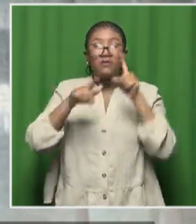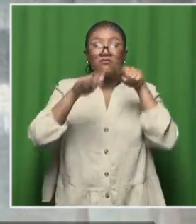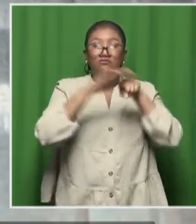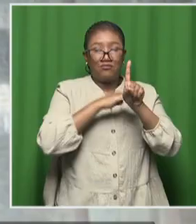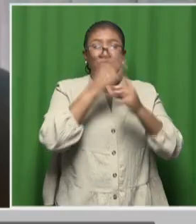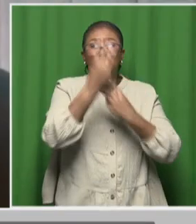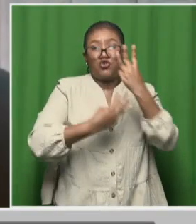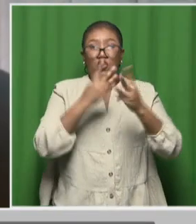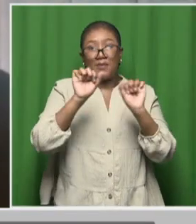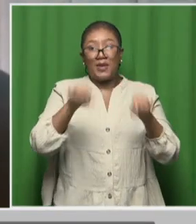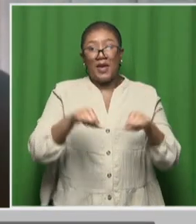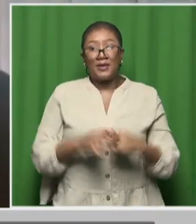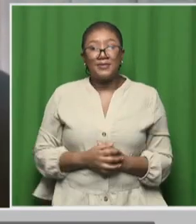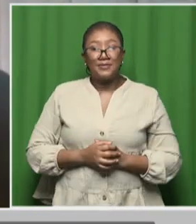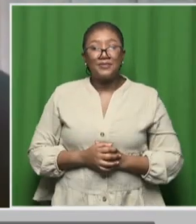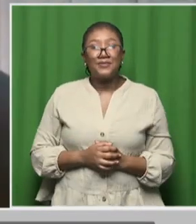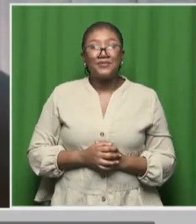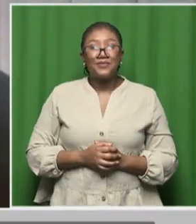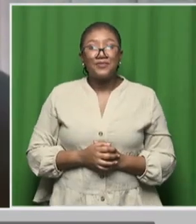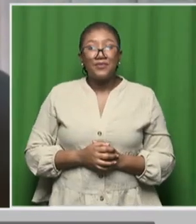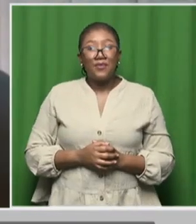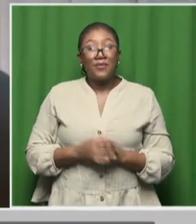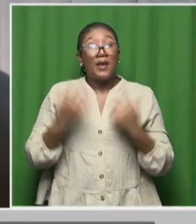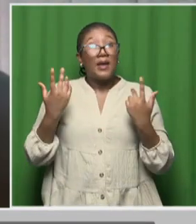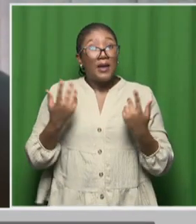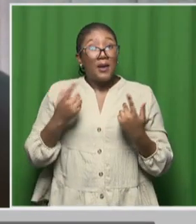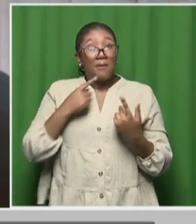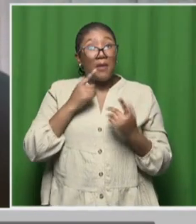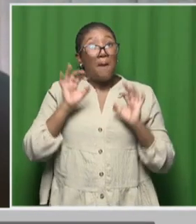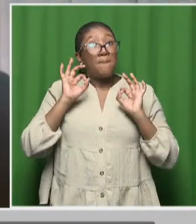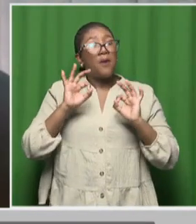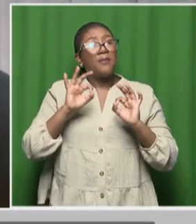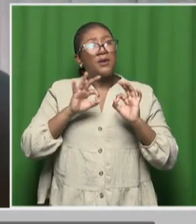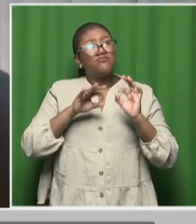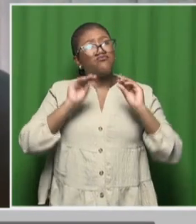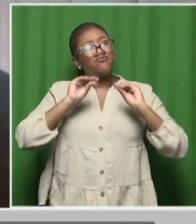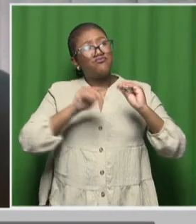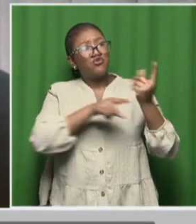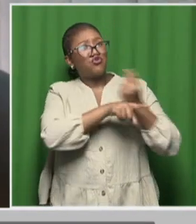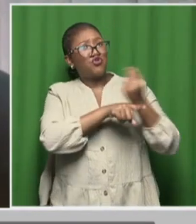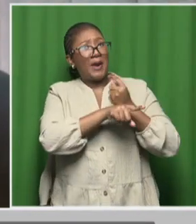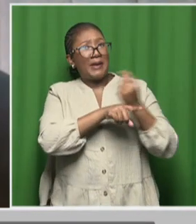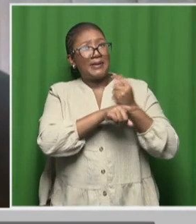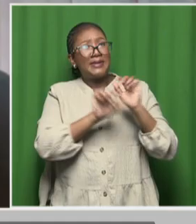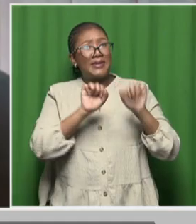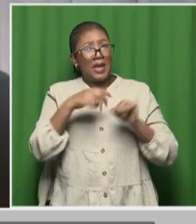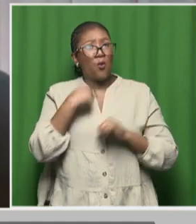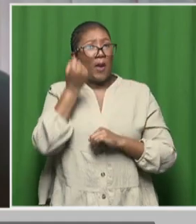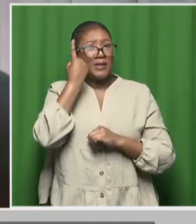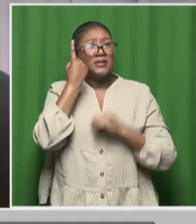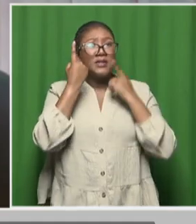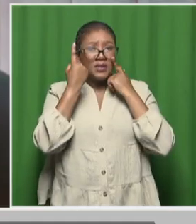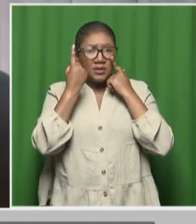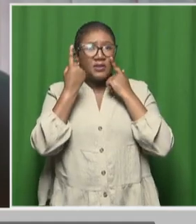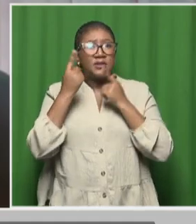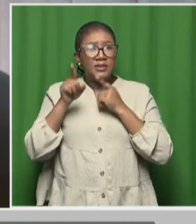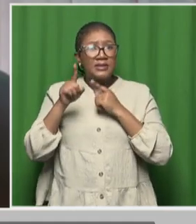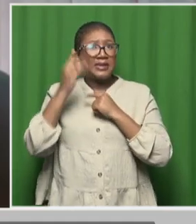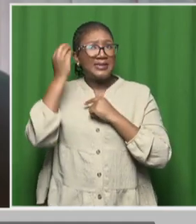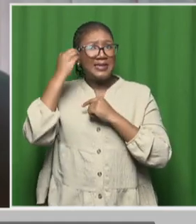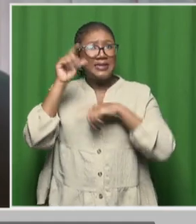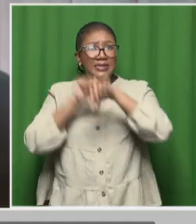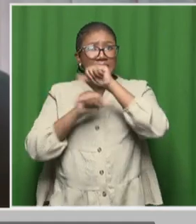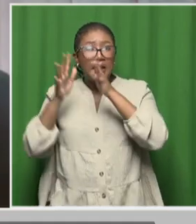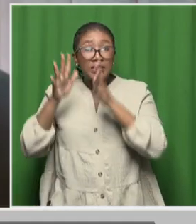Yeah. Now, by providing practical training, Zaio, I understand, empowers aspiring data scientists. So what success stories can you